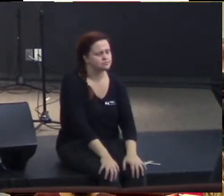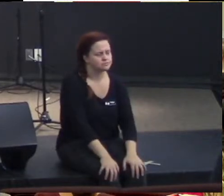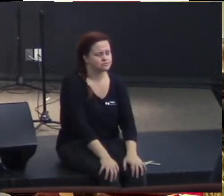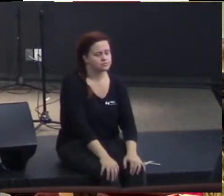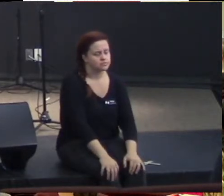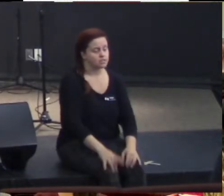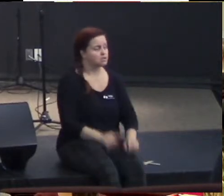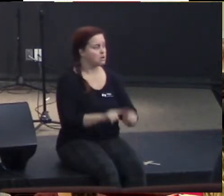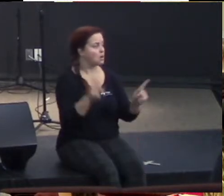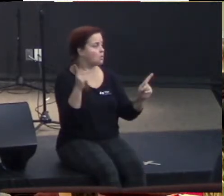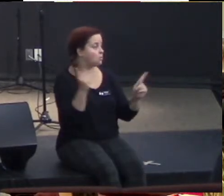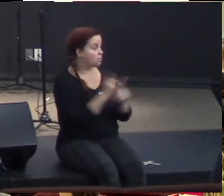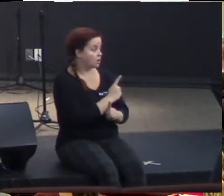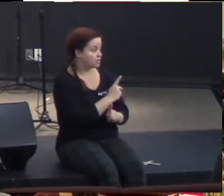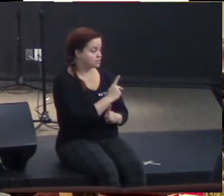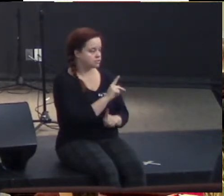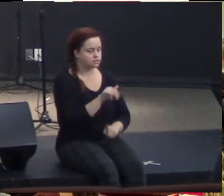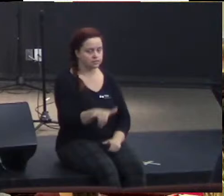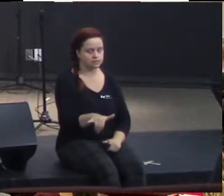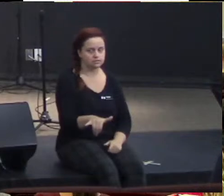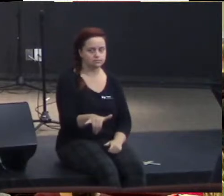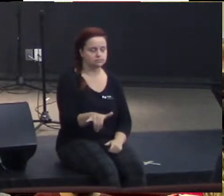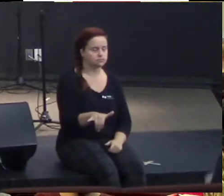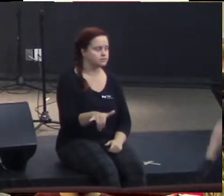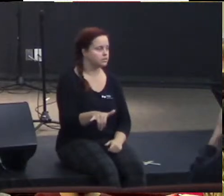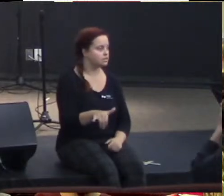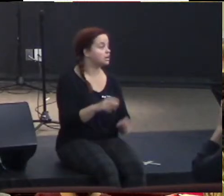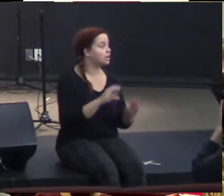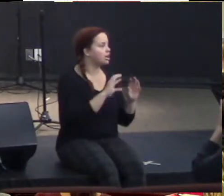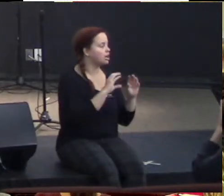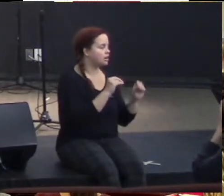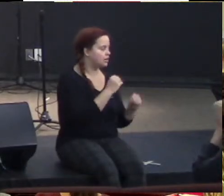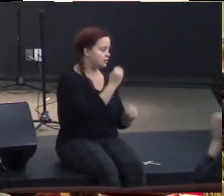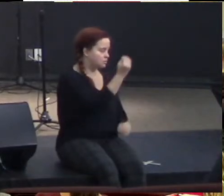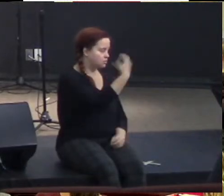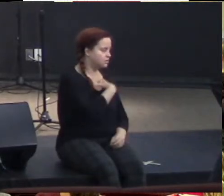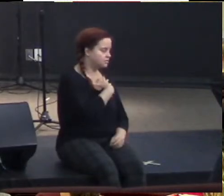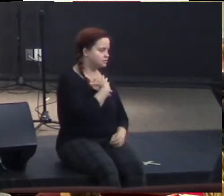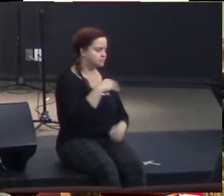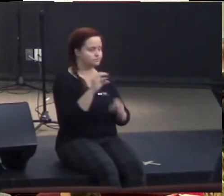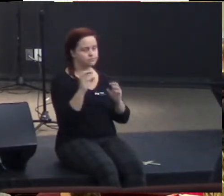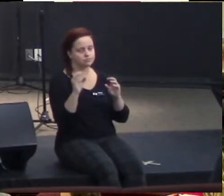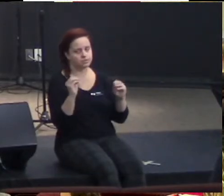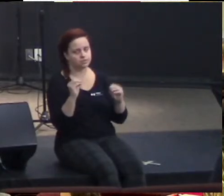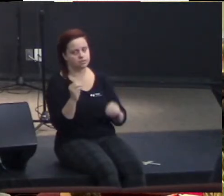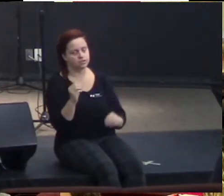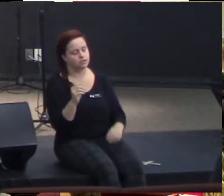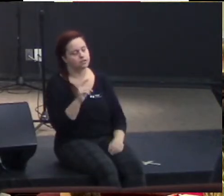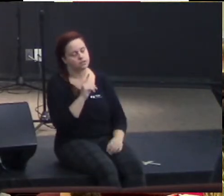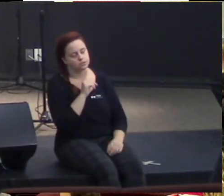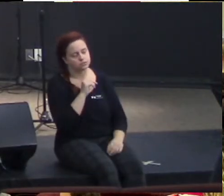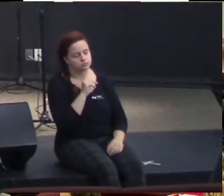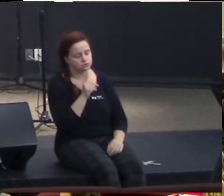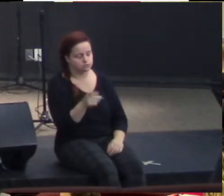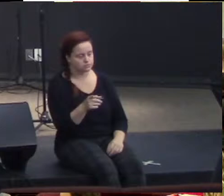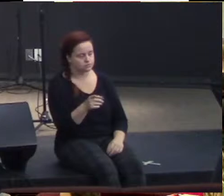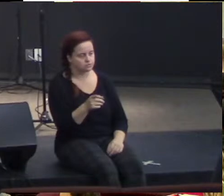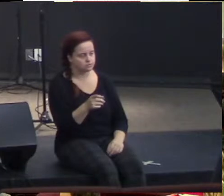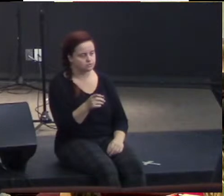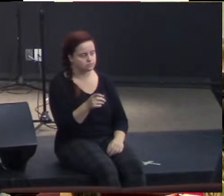But worse than that is no grace and no truth.